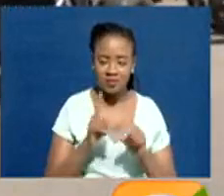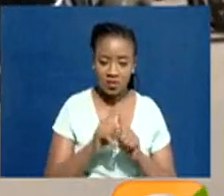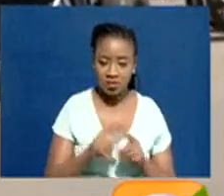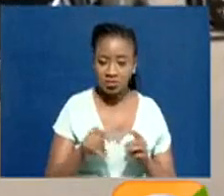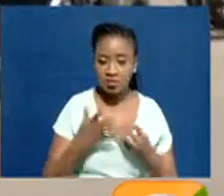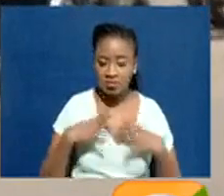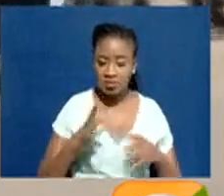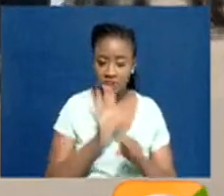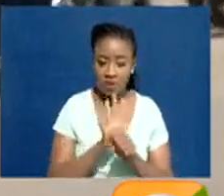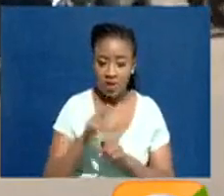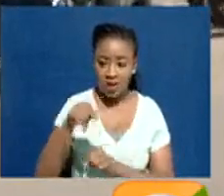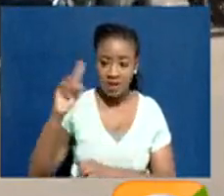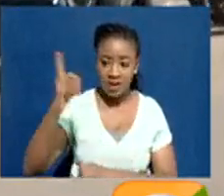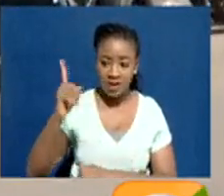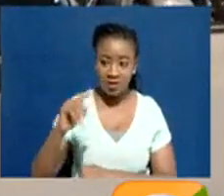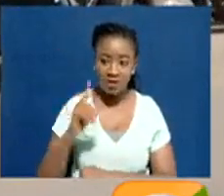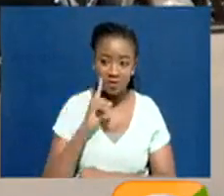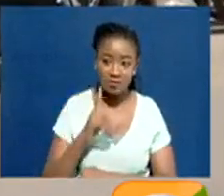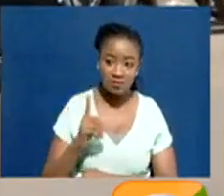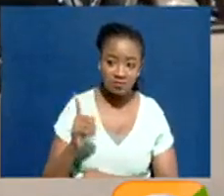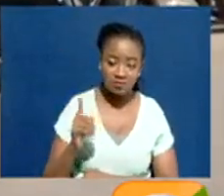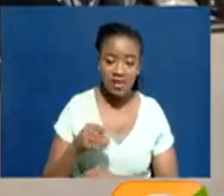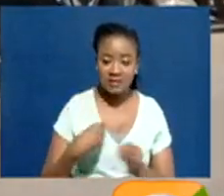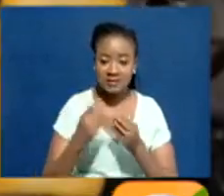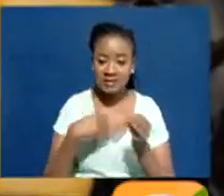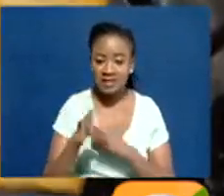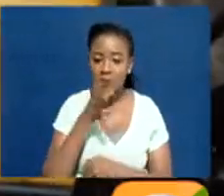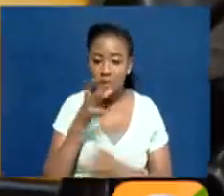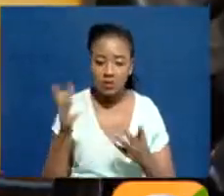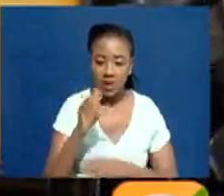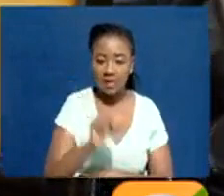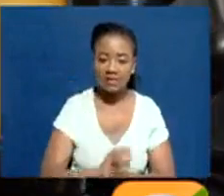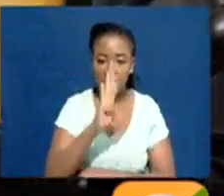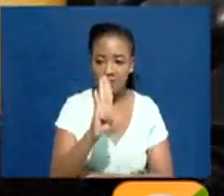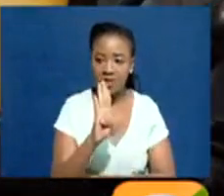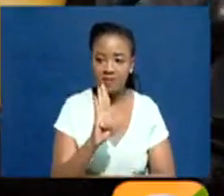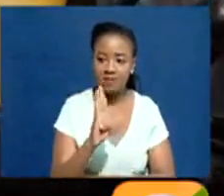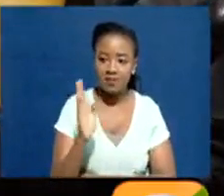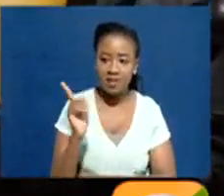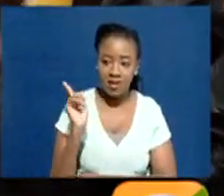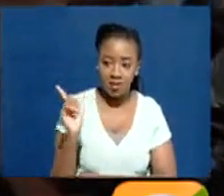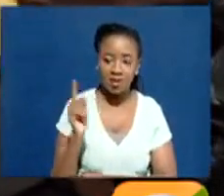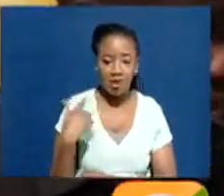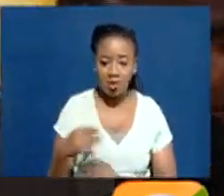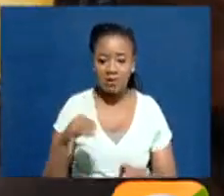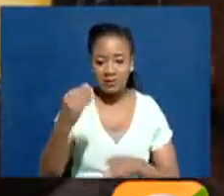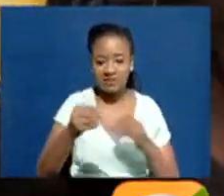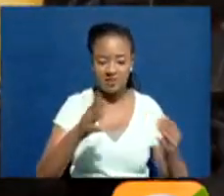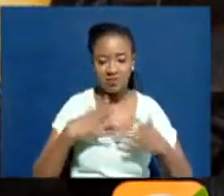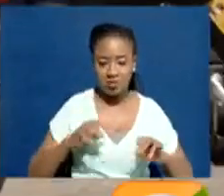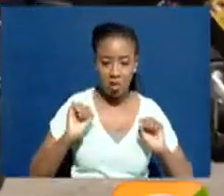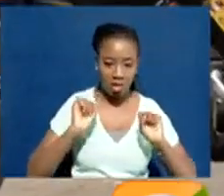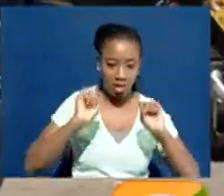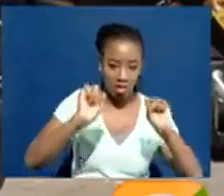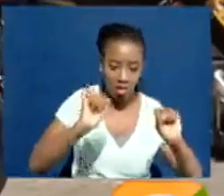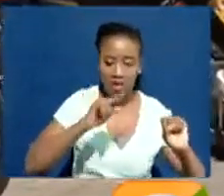the capital, Nairobi, Bob Kangwana, a water vendor in South B area, rents out this cart to transport water to